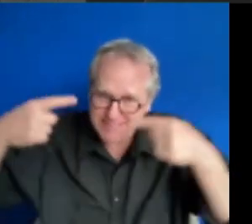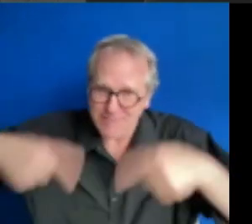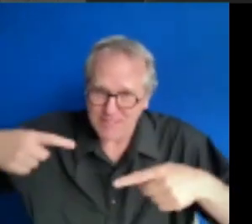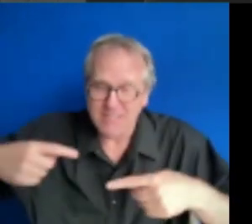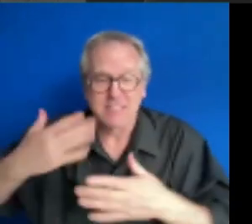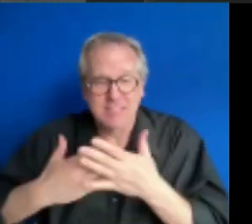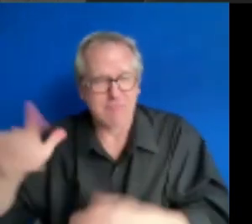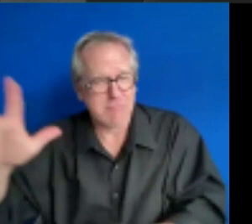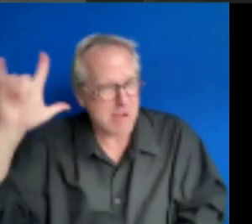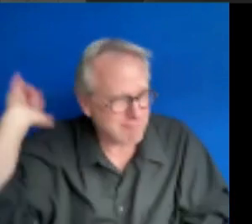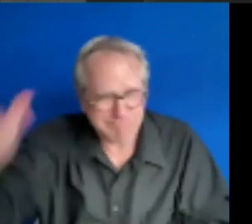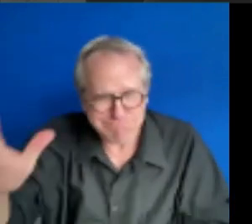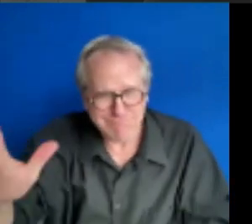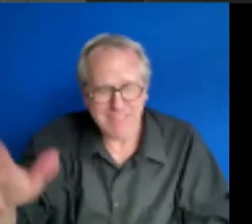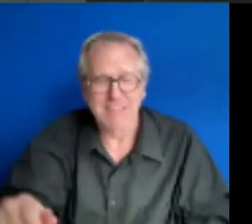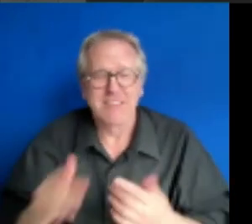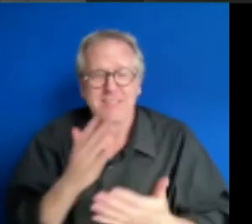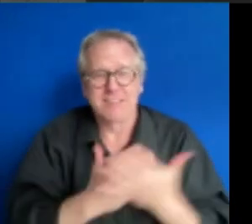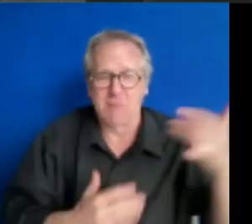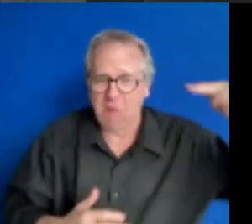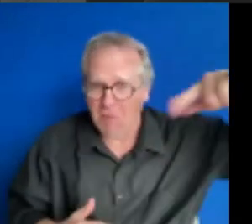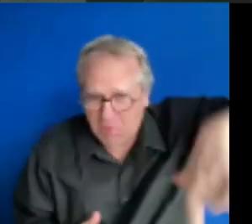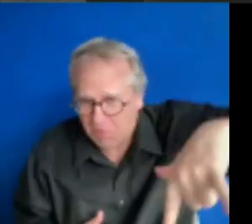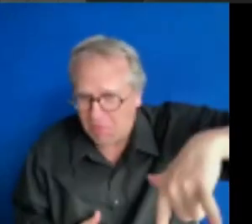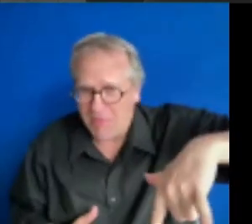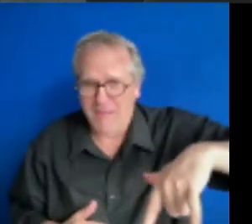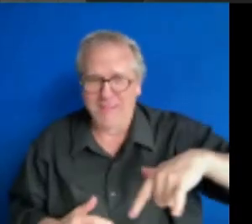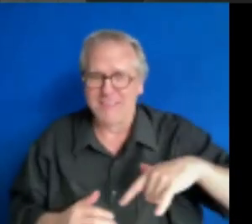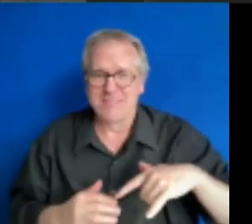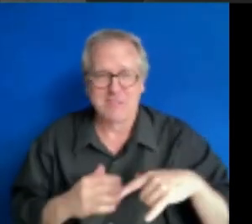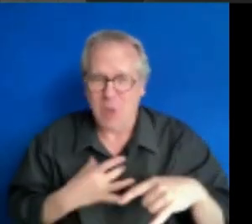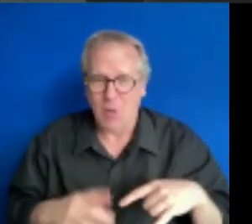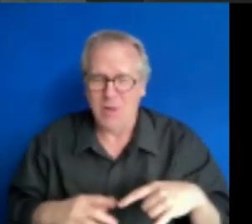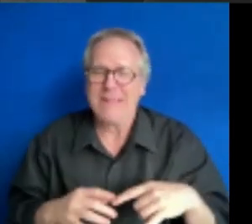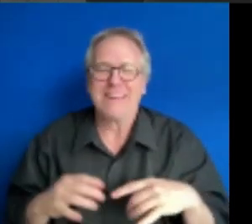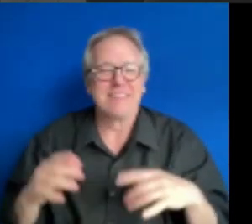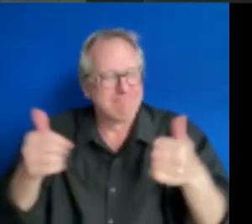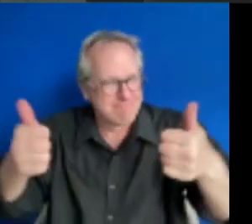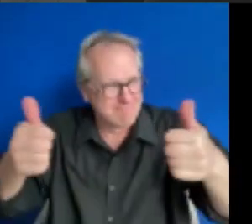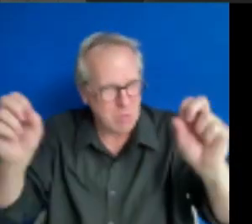love NAMI. And people don't love NAMI, and that's okay.